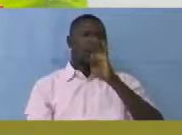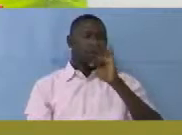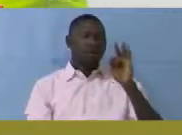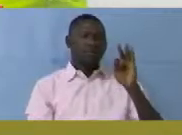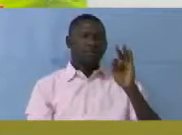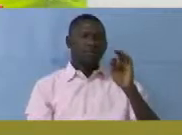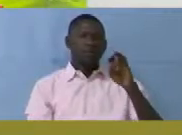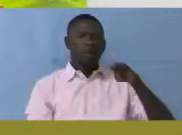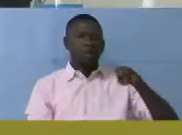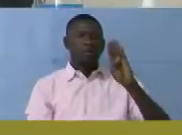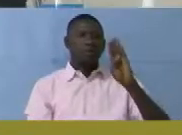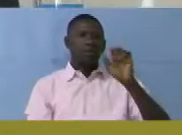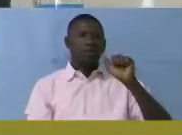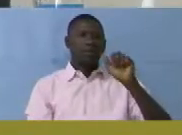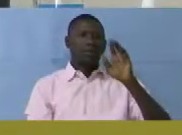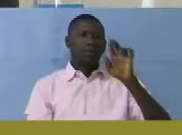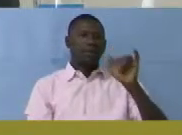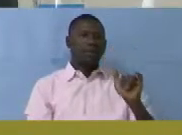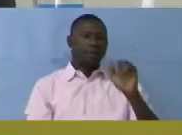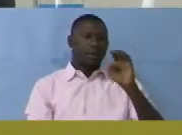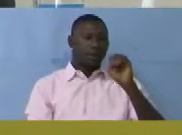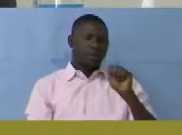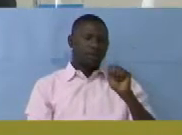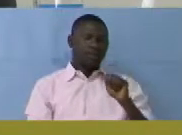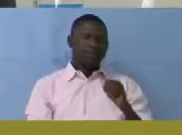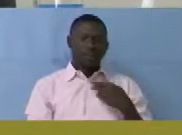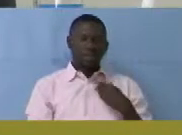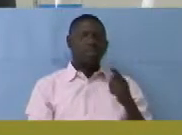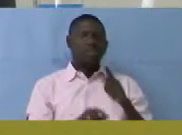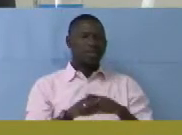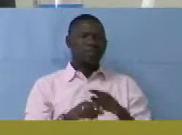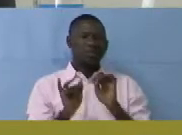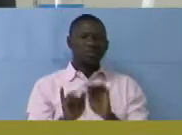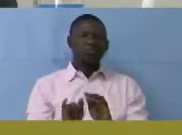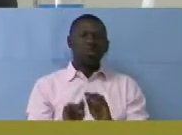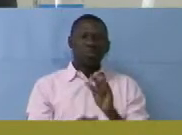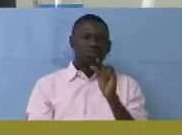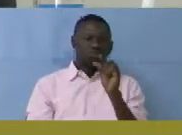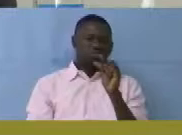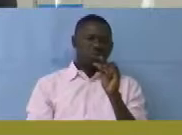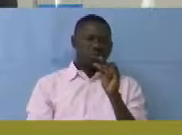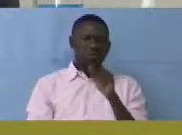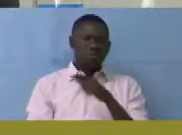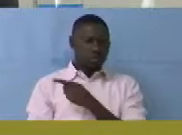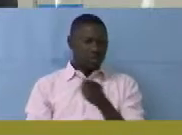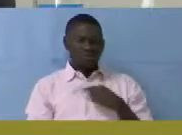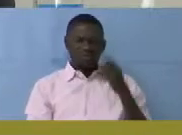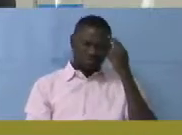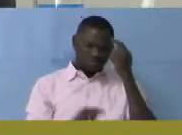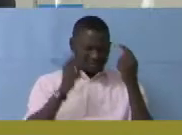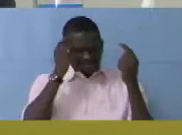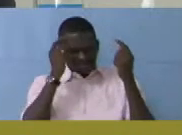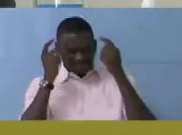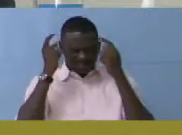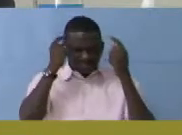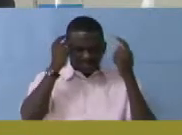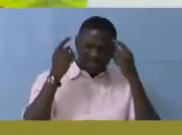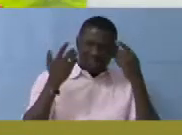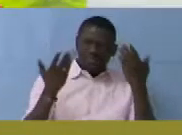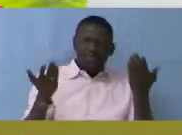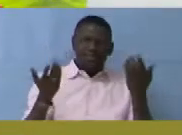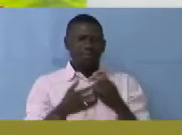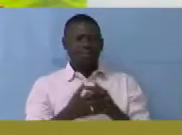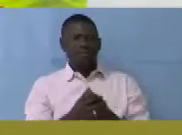So I just spent little time because they were also wondering. Now what in the kid caro to me will flan be